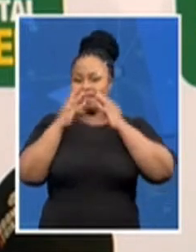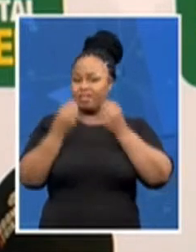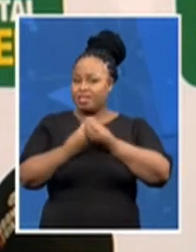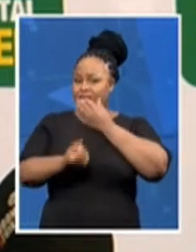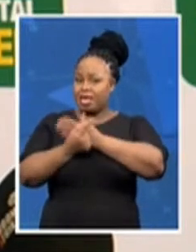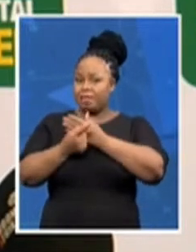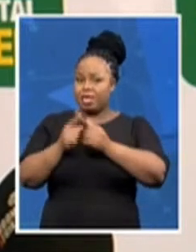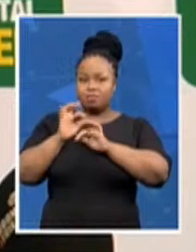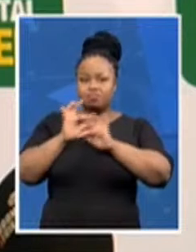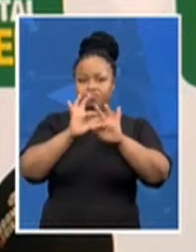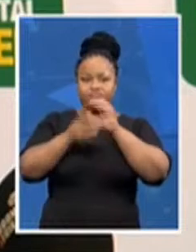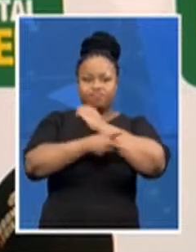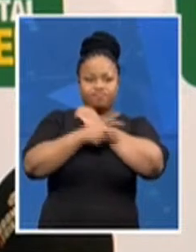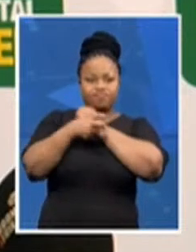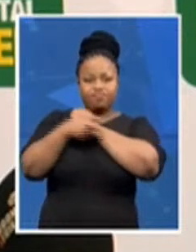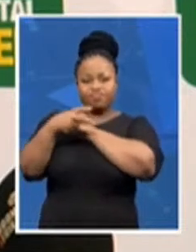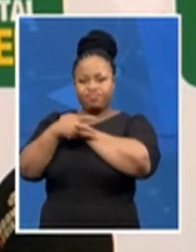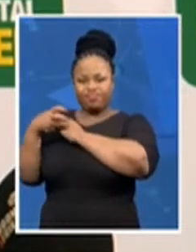incidents is